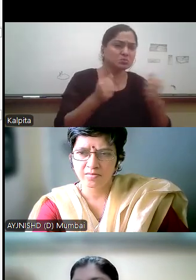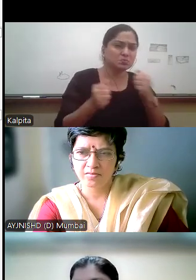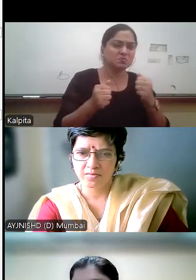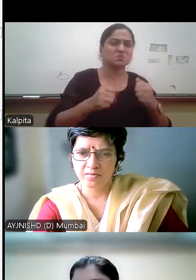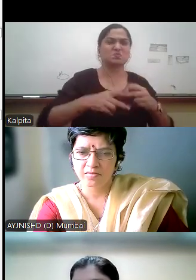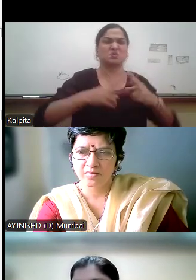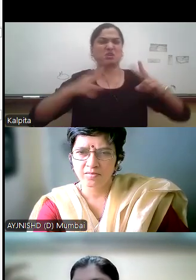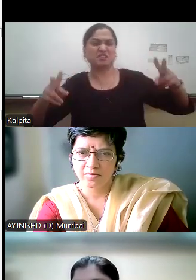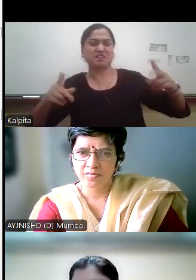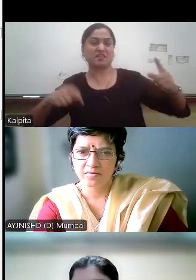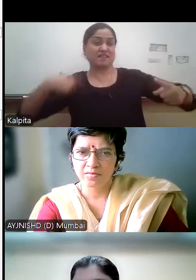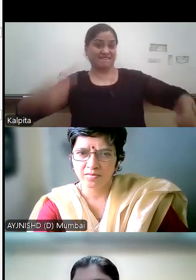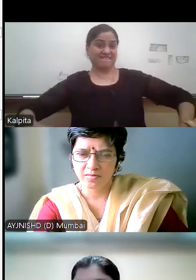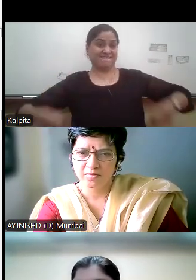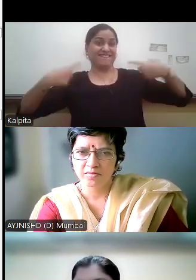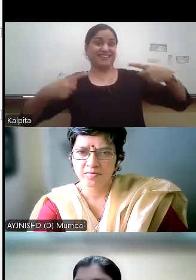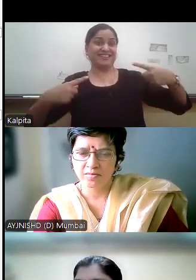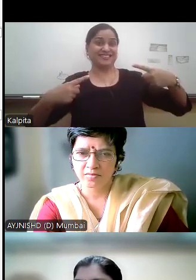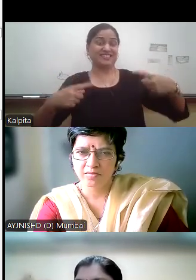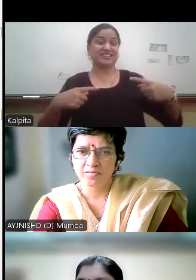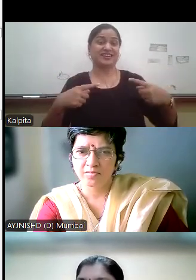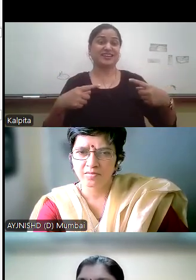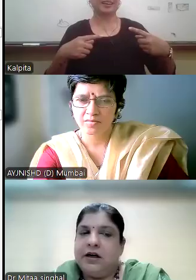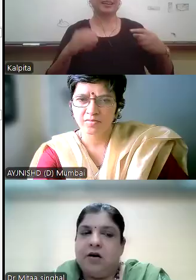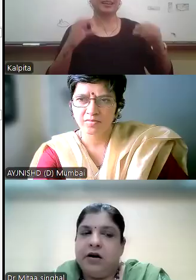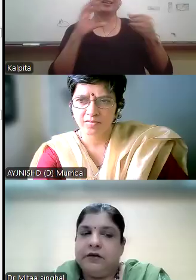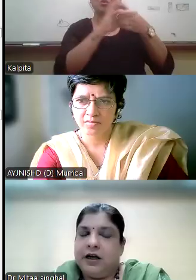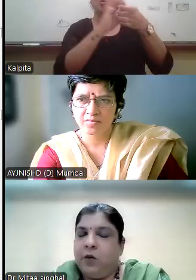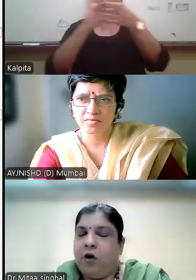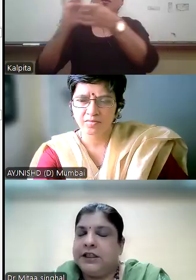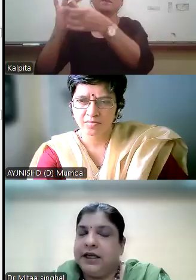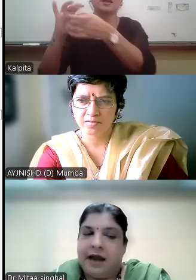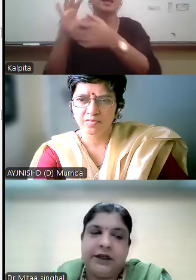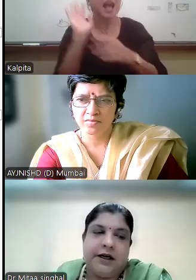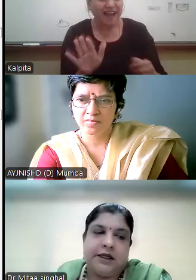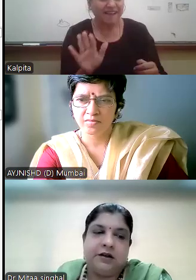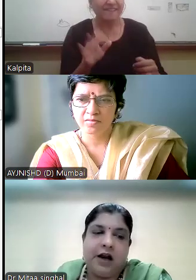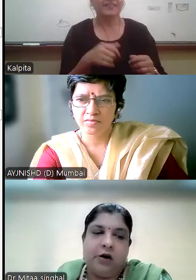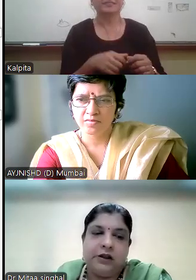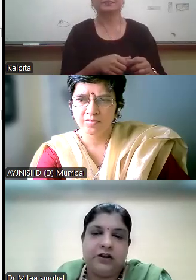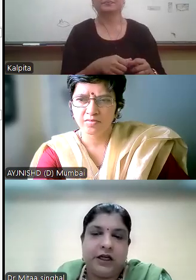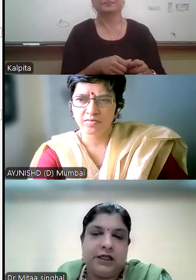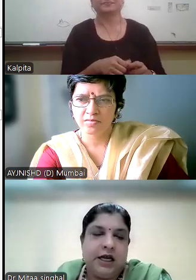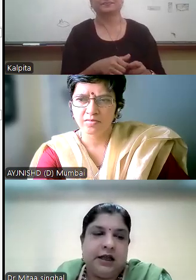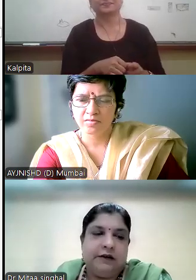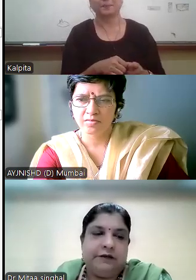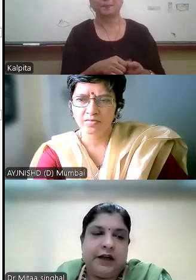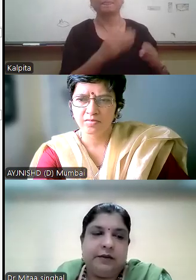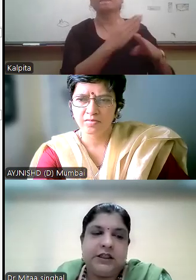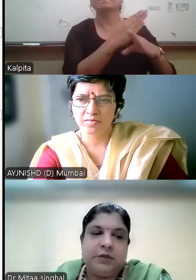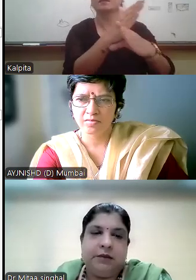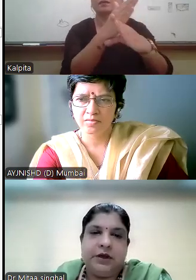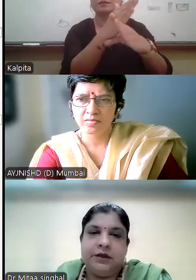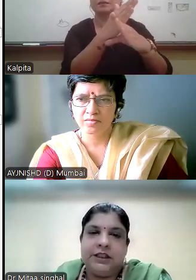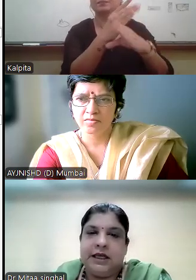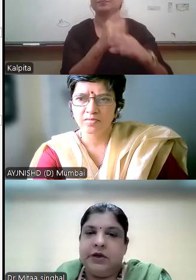Paralympics, wheelchair Paralympics, wheelchair sports is there. So they can win a lot of awards. They have done it. So I'll also share the